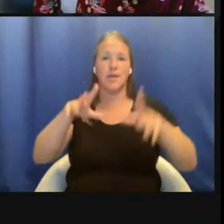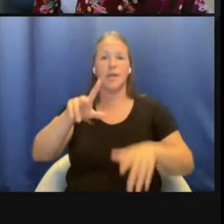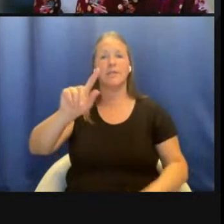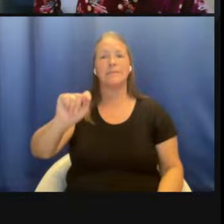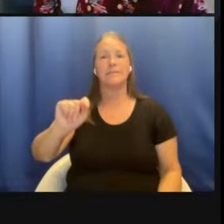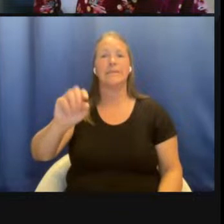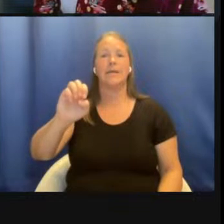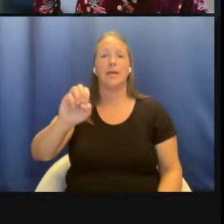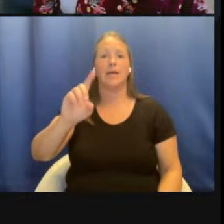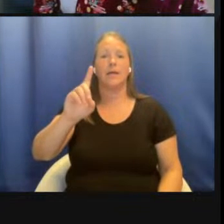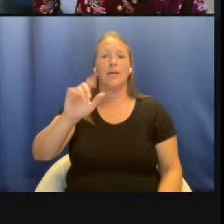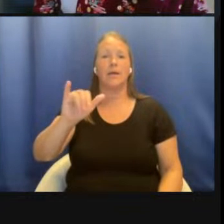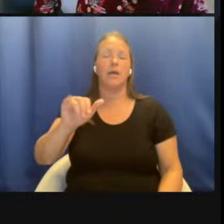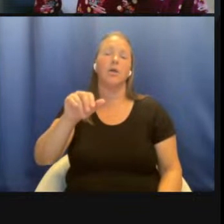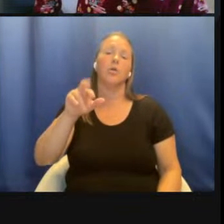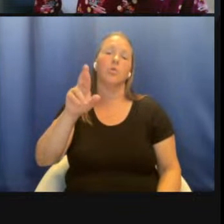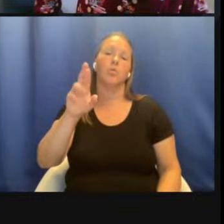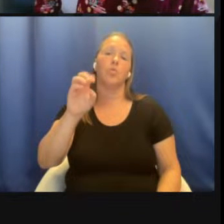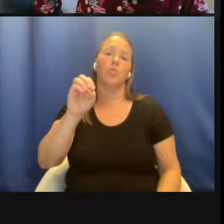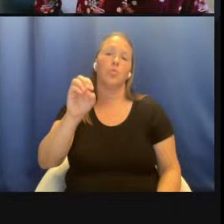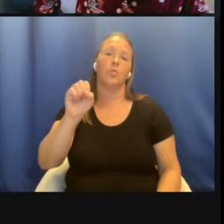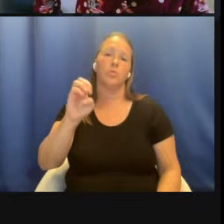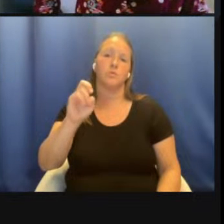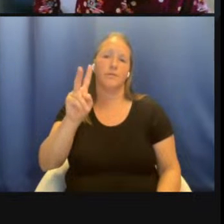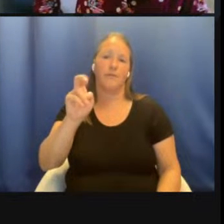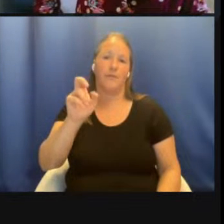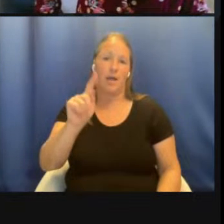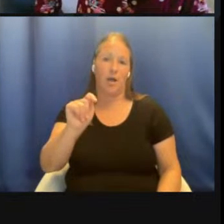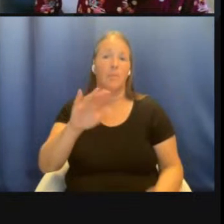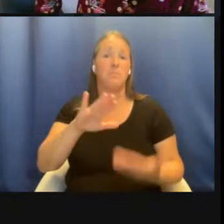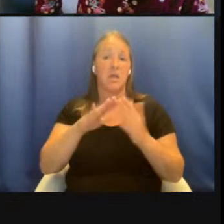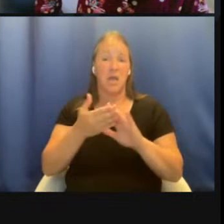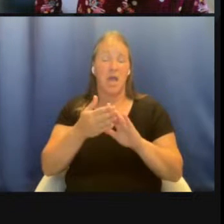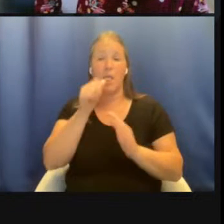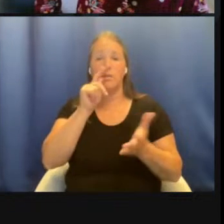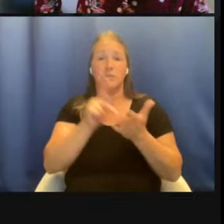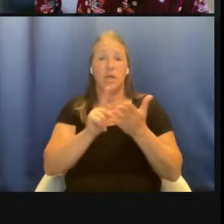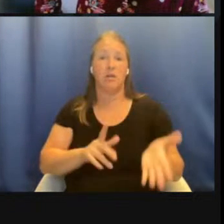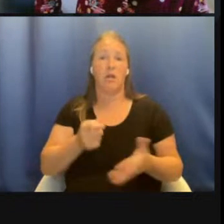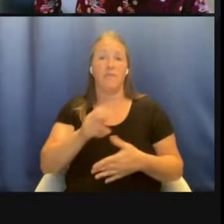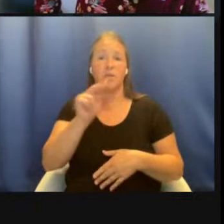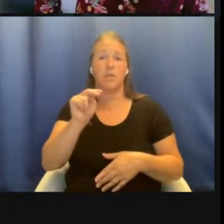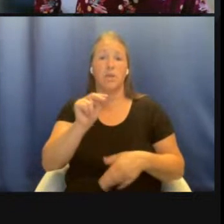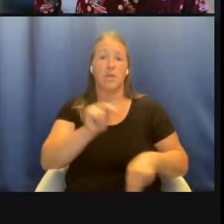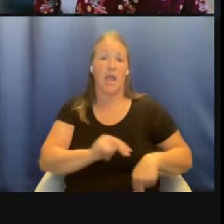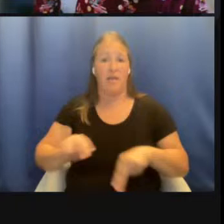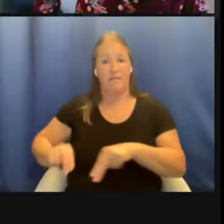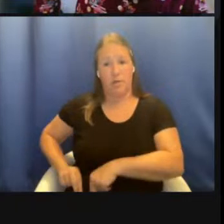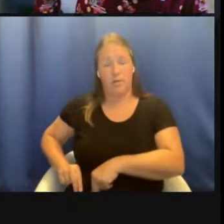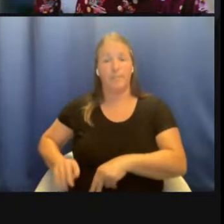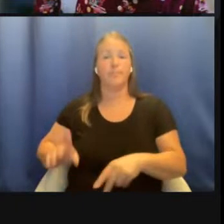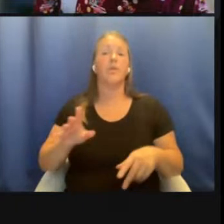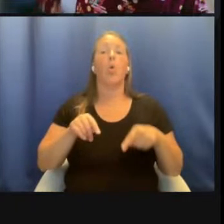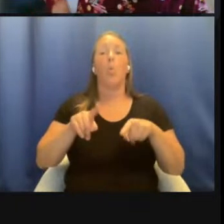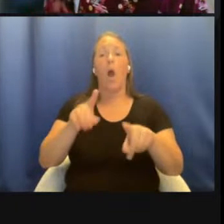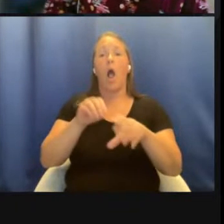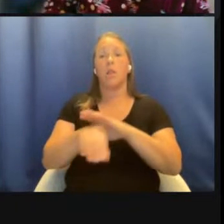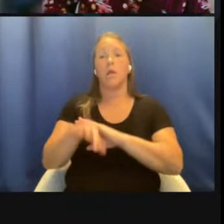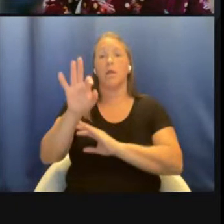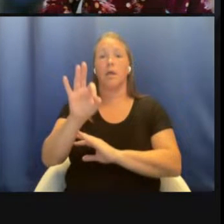Navy. While Attorney General, he created the Bureau of Investigation, today known as the FBI. And he makes